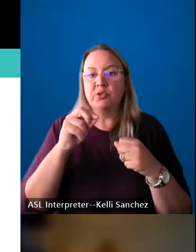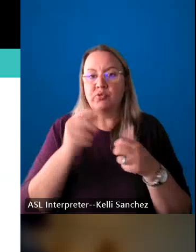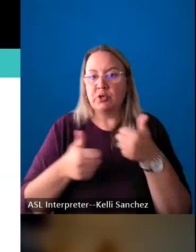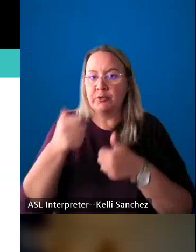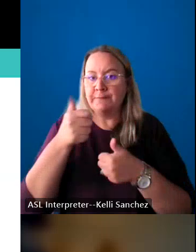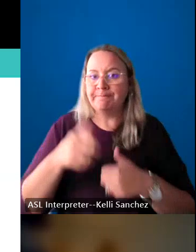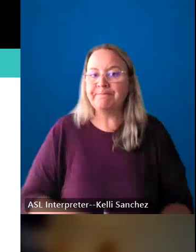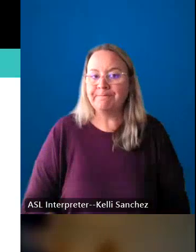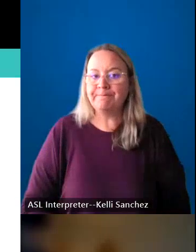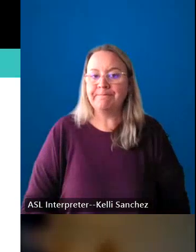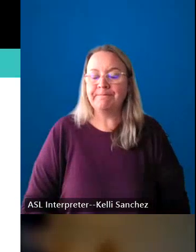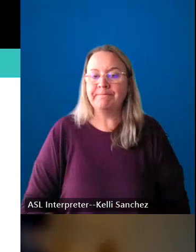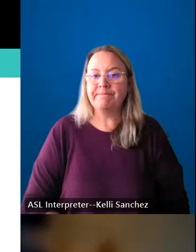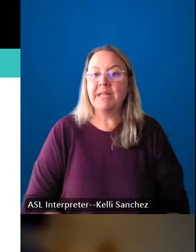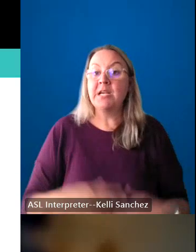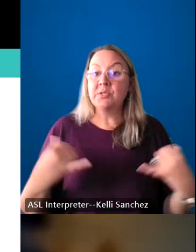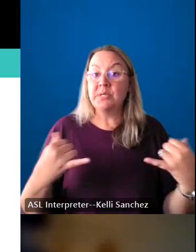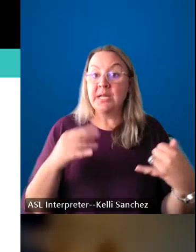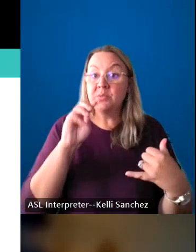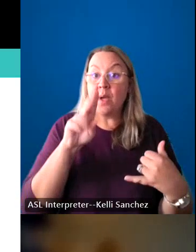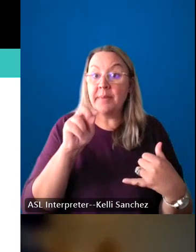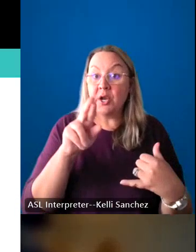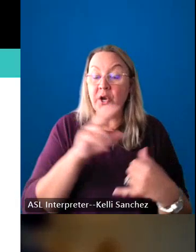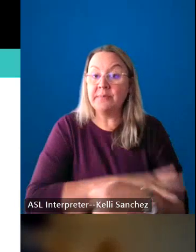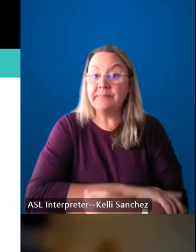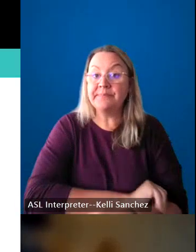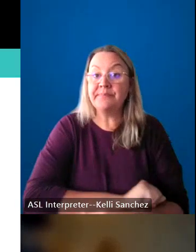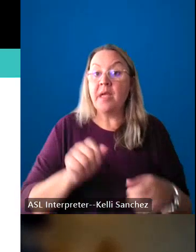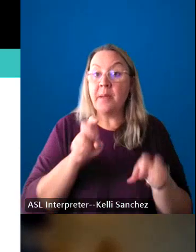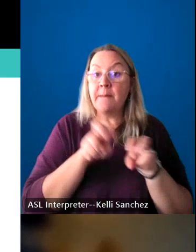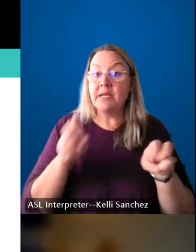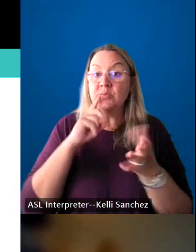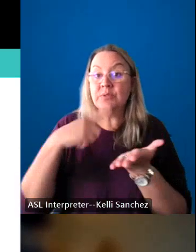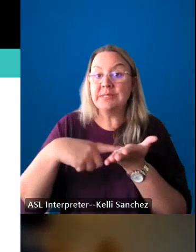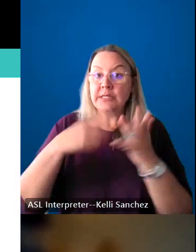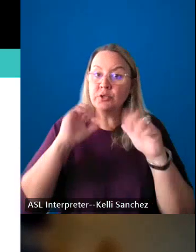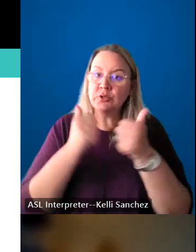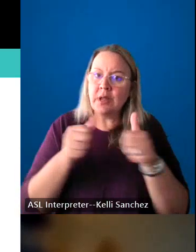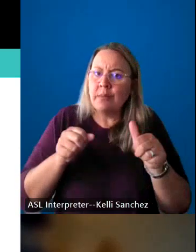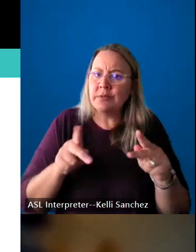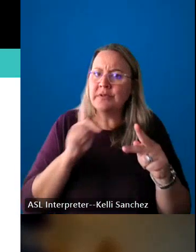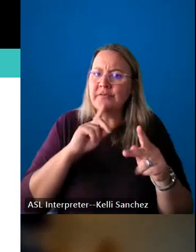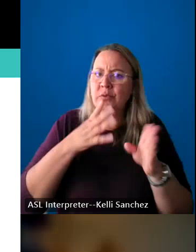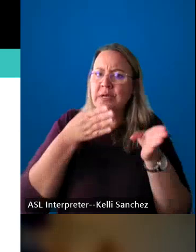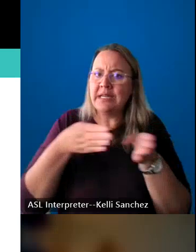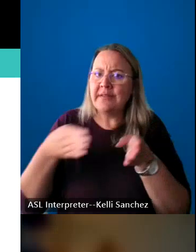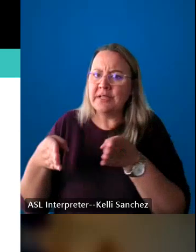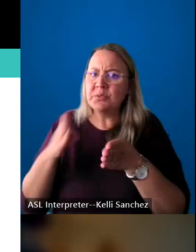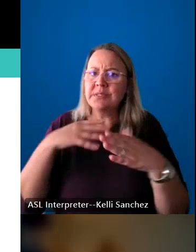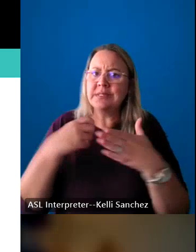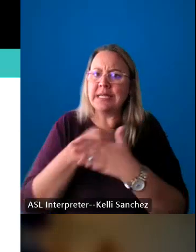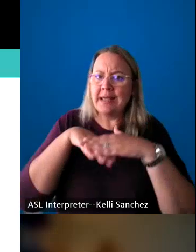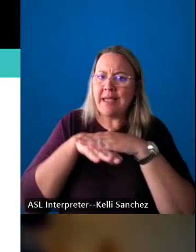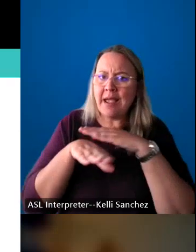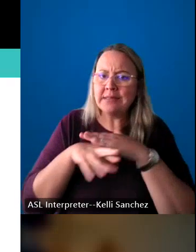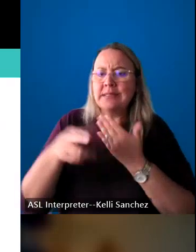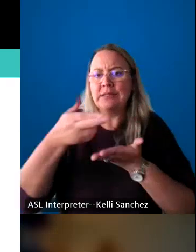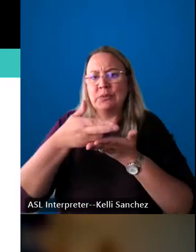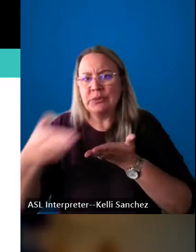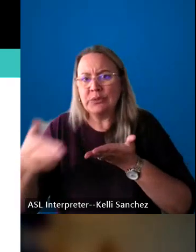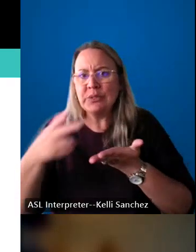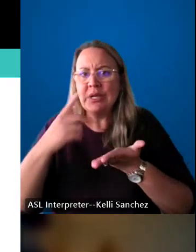So let's get into today's webinar. Today, our panelists will discuss the challenges and opportunities for individuals accessing resources